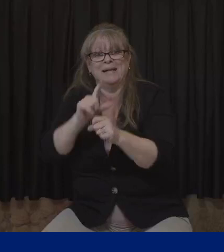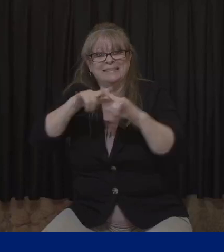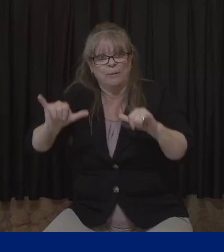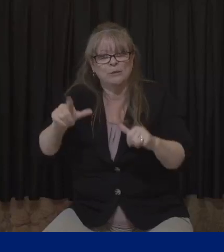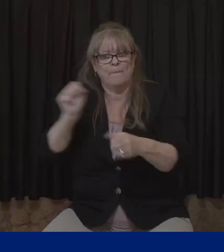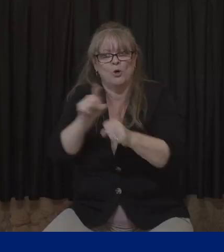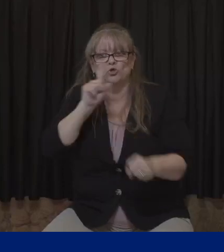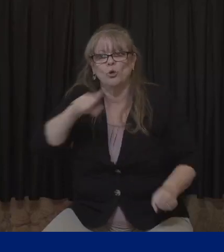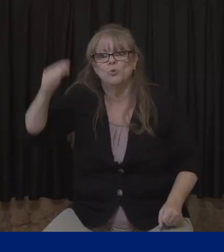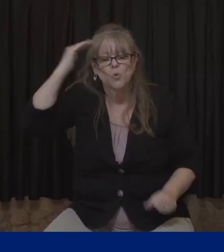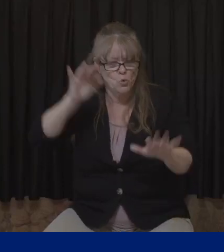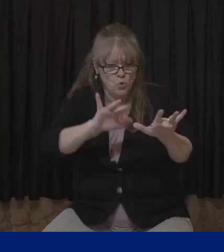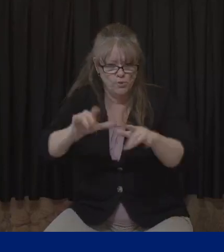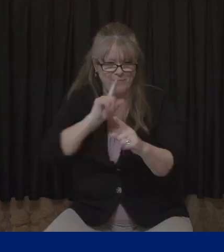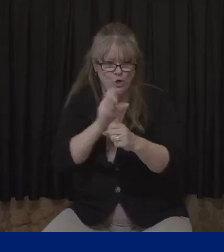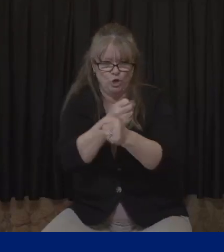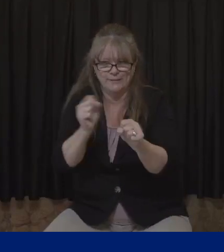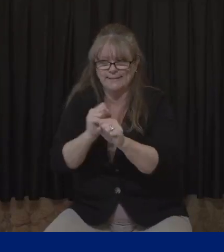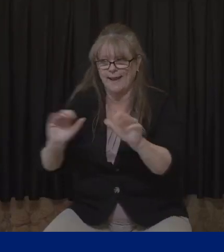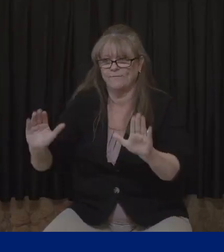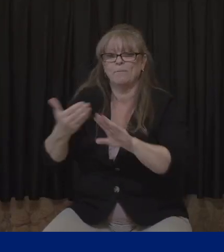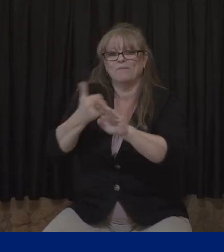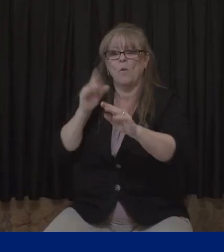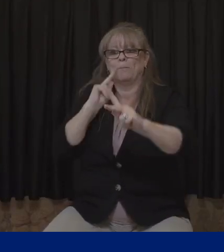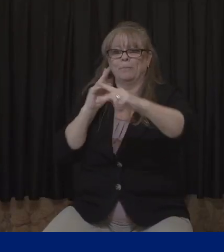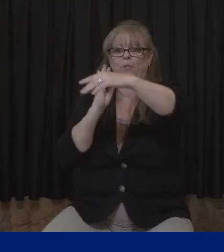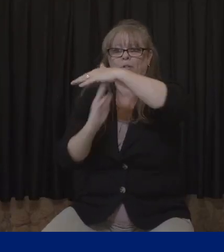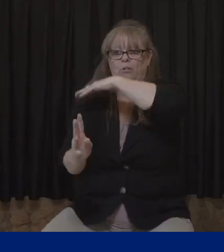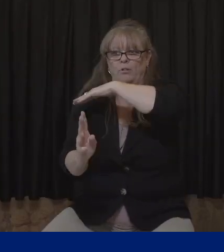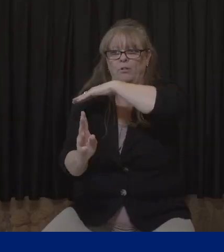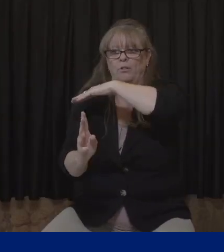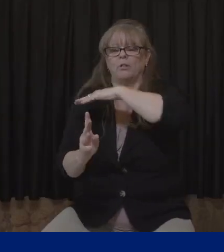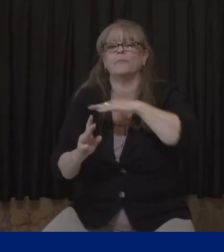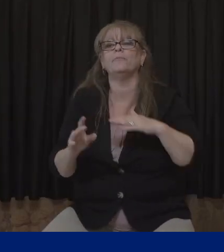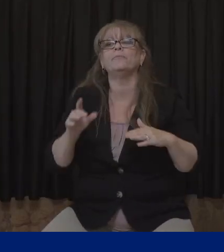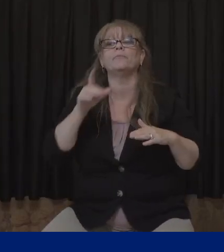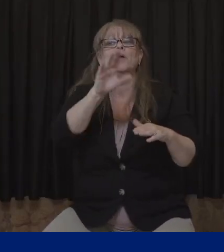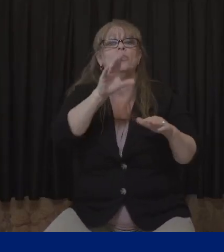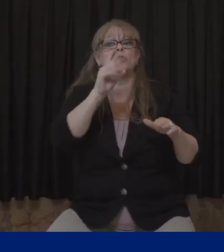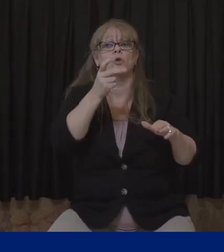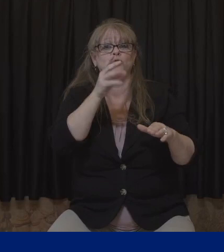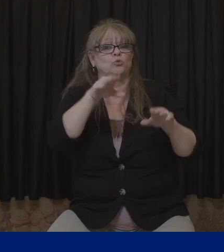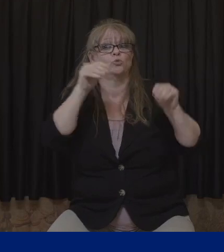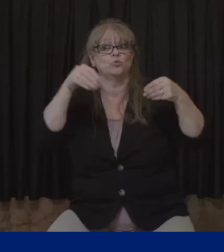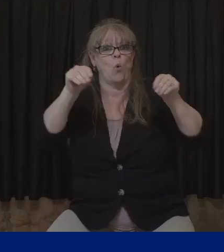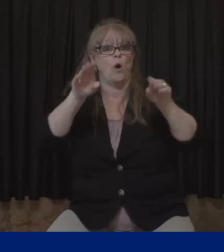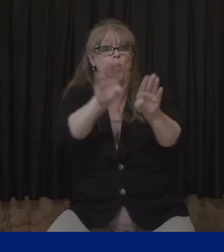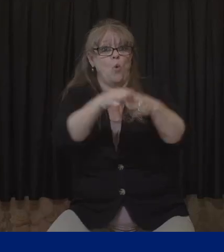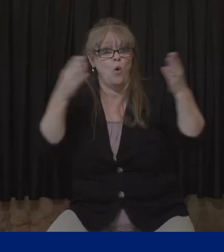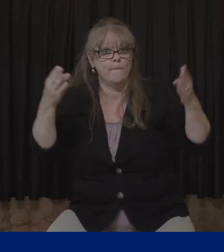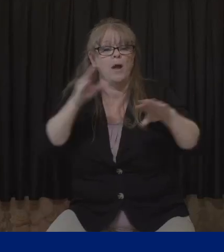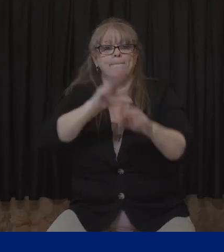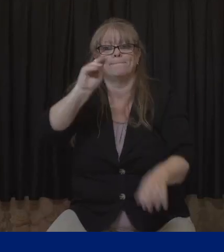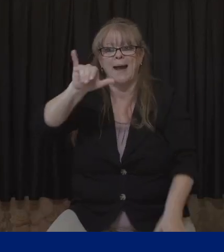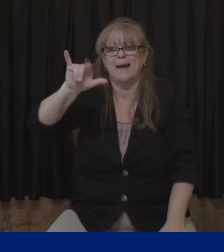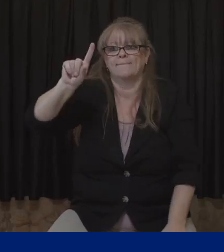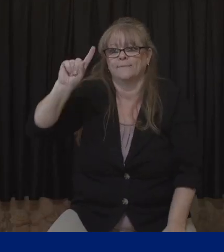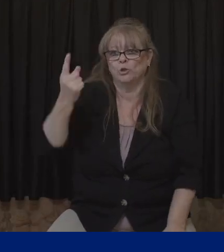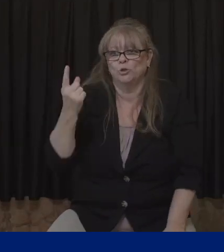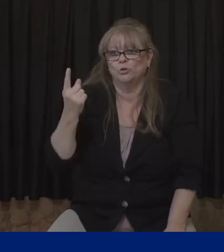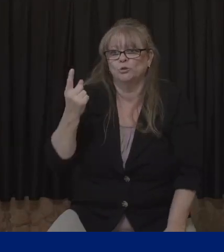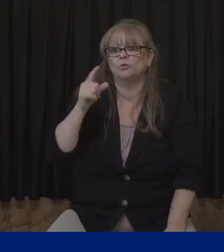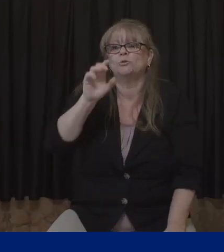May 1st, offices May 5th. That gives them several days to read through and implement these measures, which we take very, very